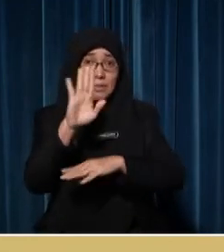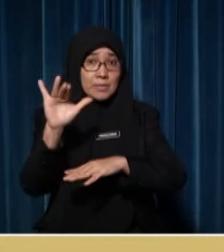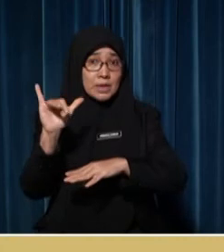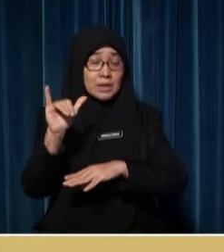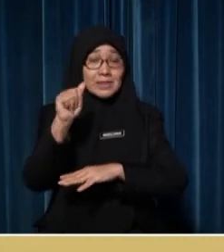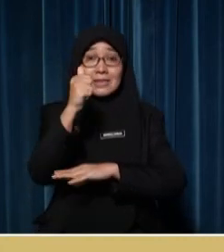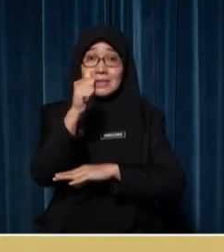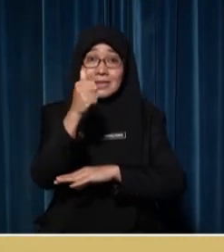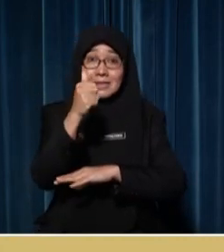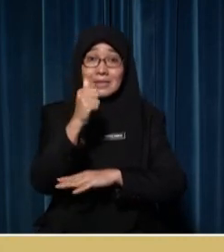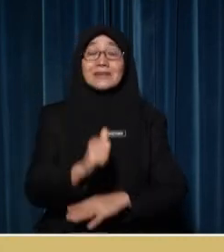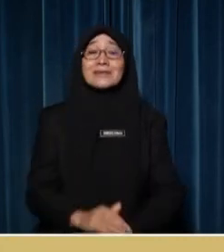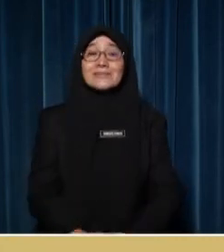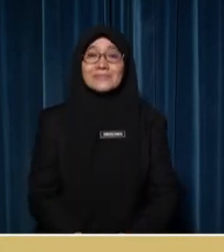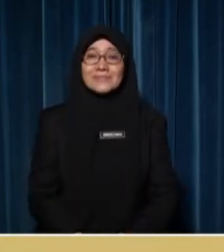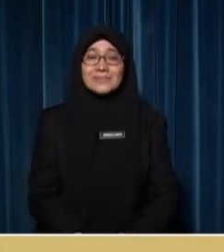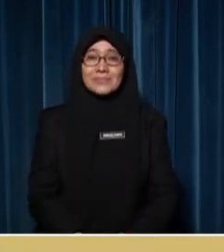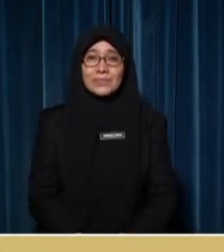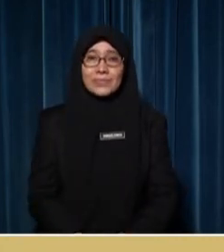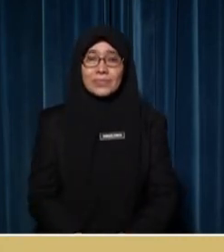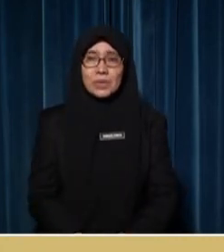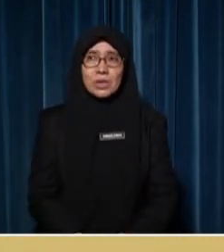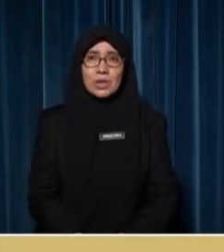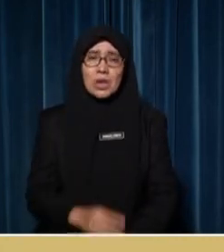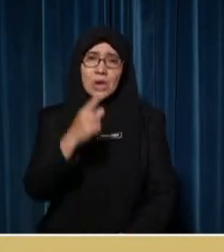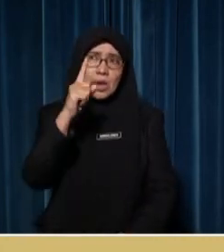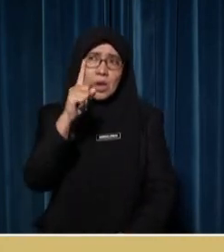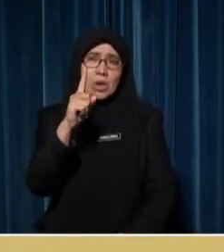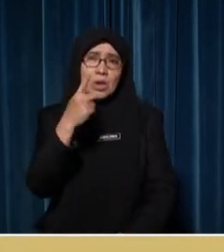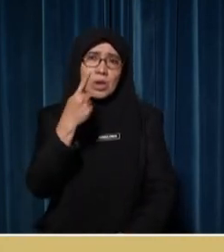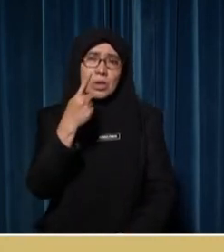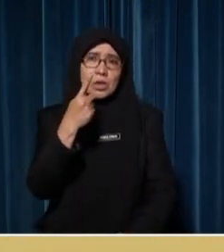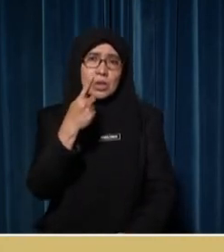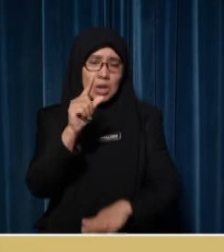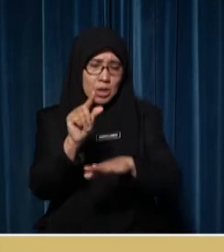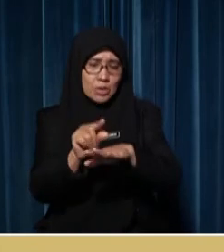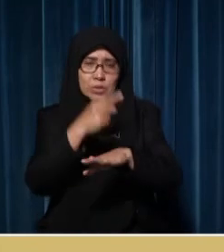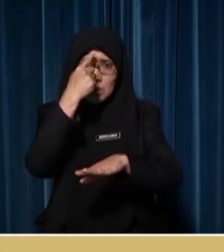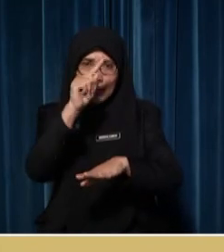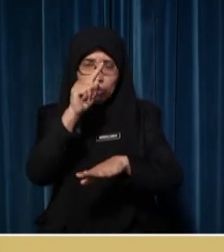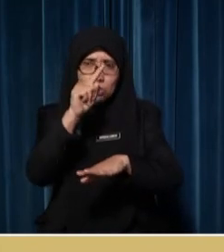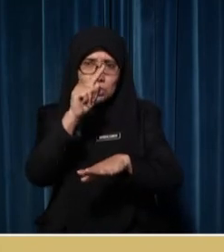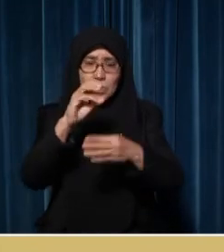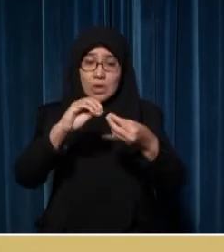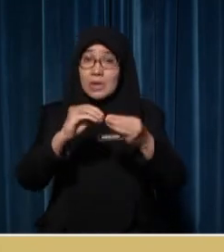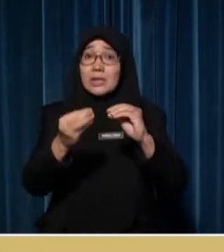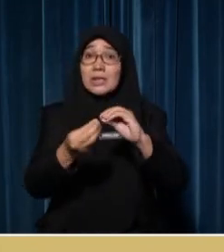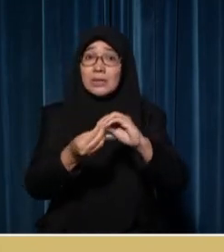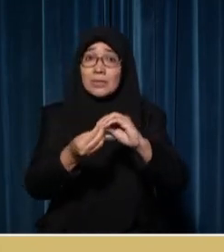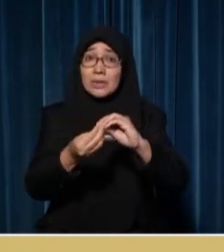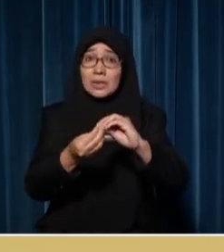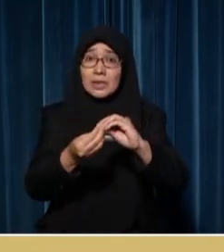This trick only works for whole numbers, which we are learning right now. It is